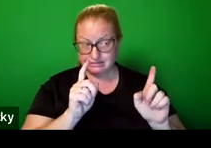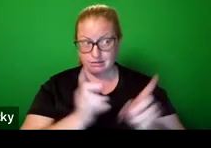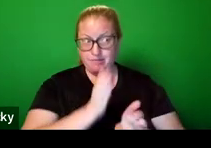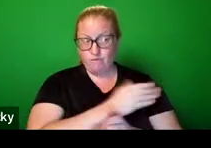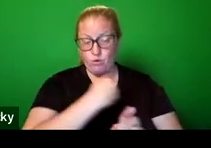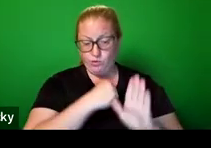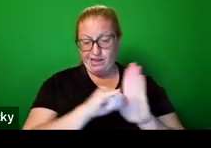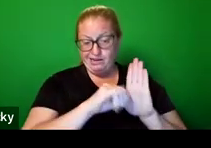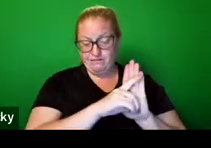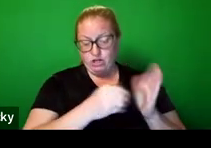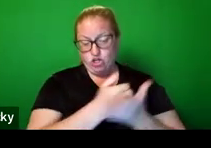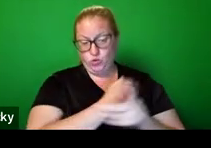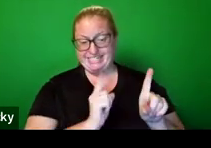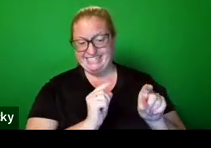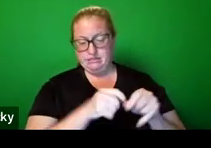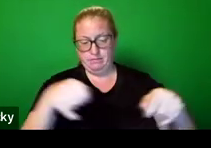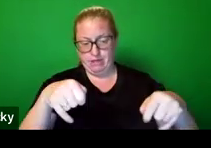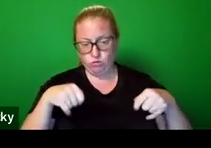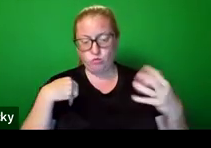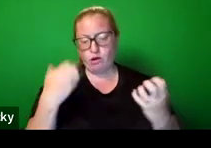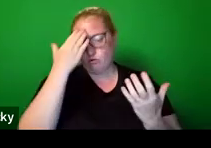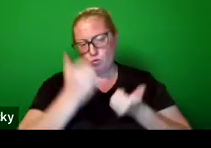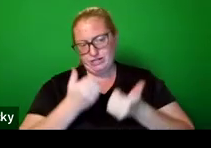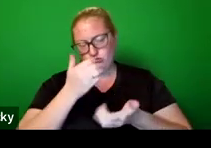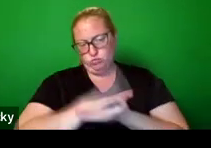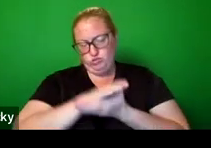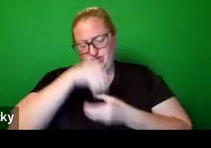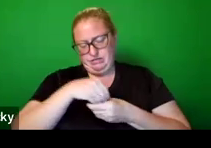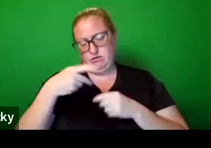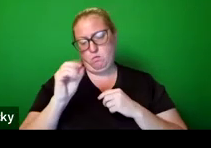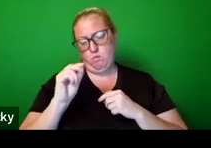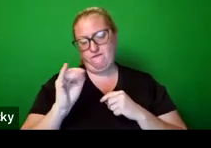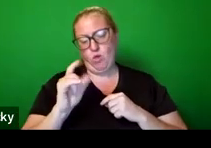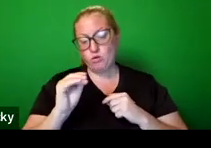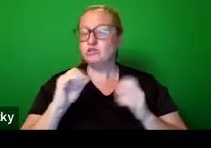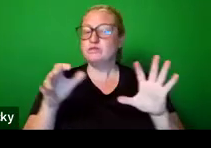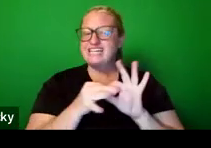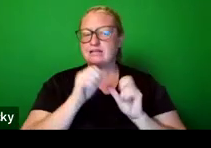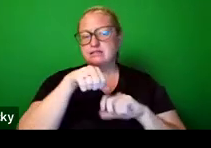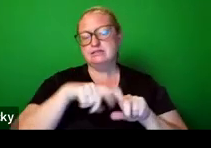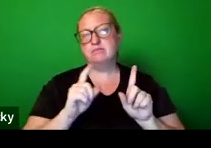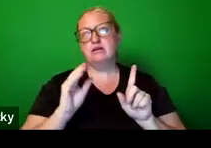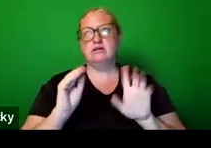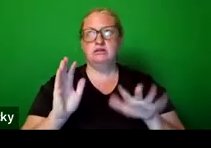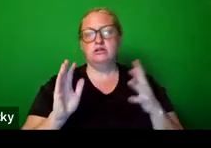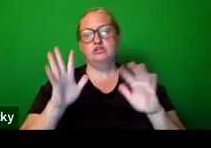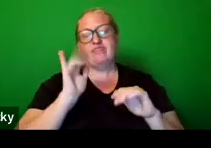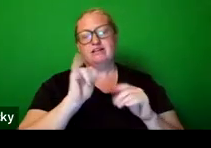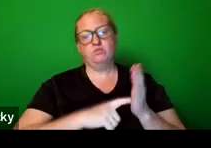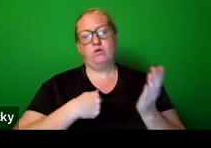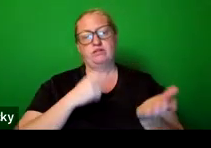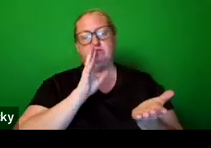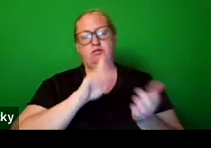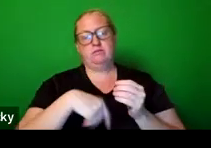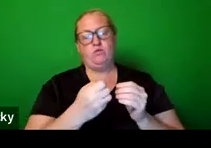new attendance boundaries, we want to know what schools are in our portfolio. So they are connected, but I think specific to, and like, so that's what we talked about when we present